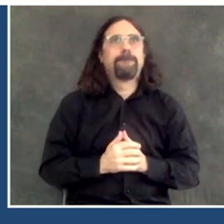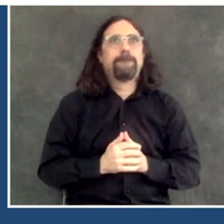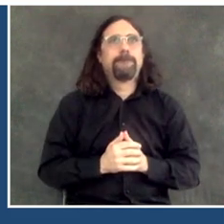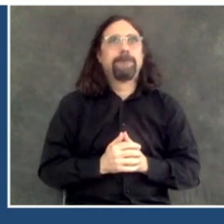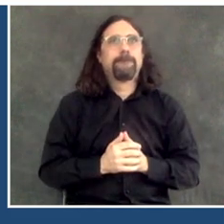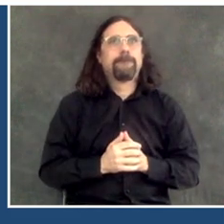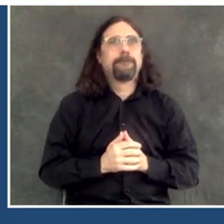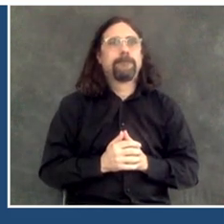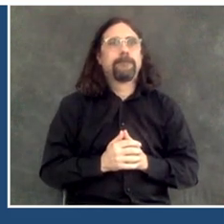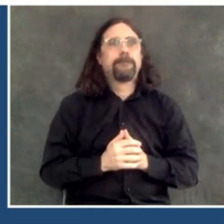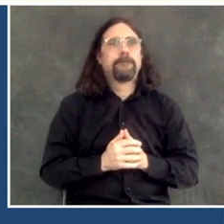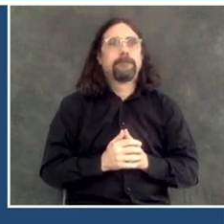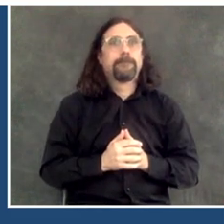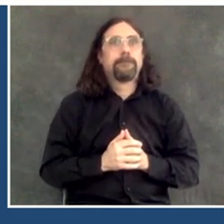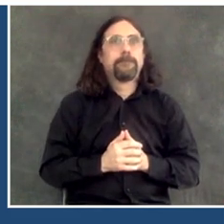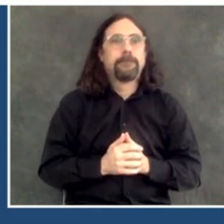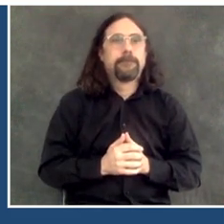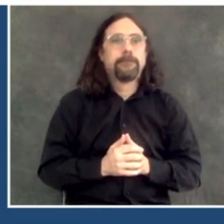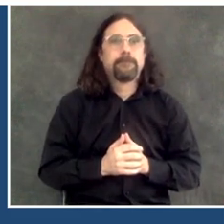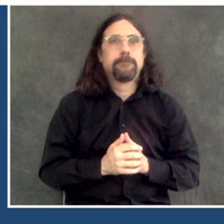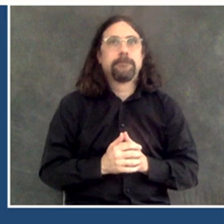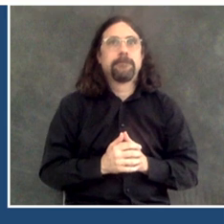A few more points, and